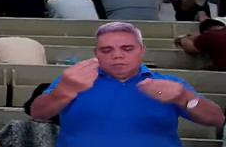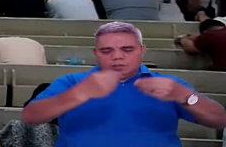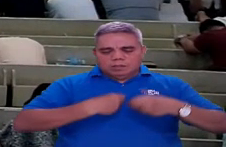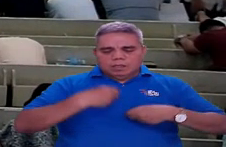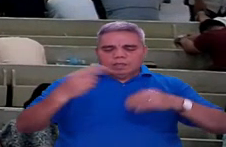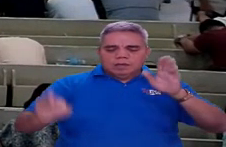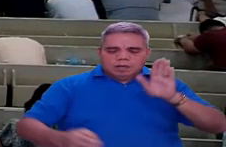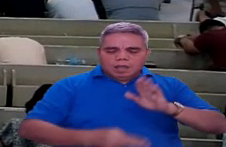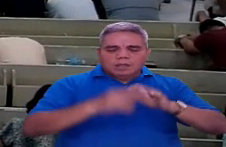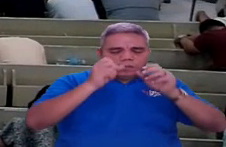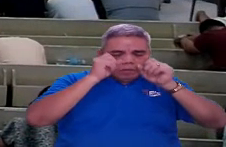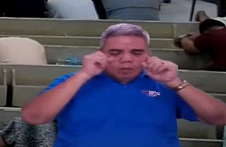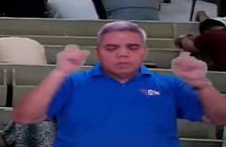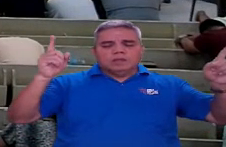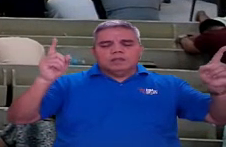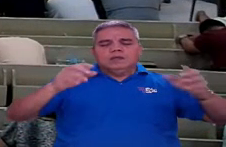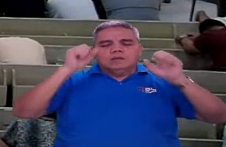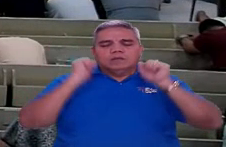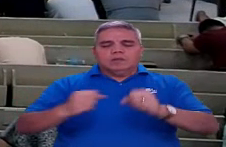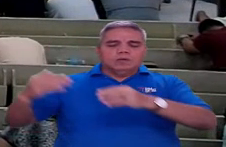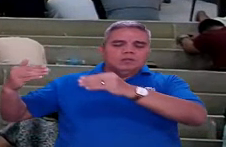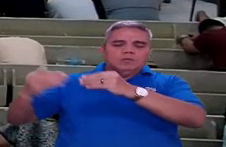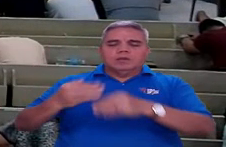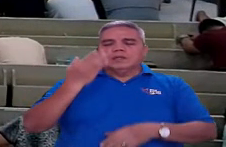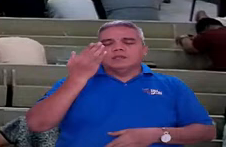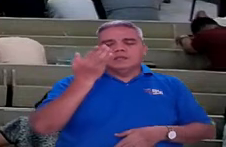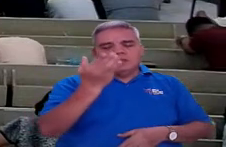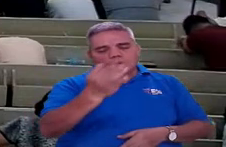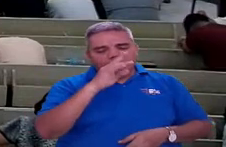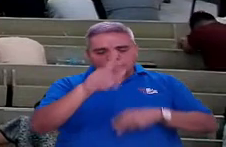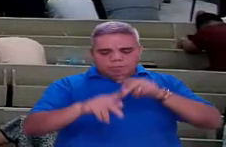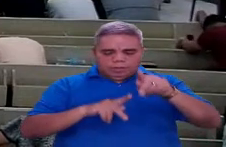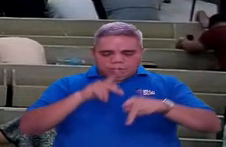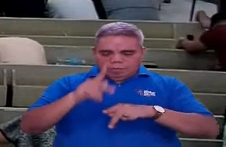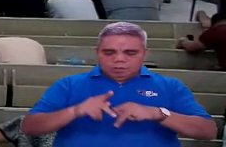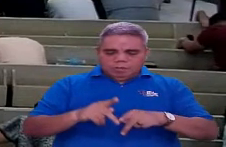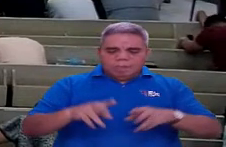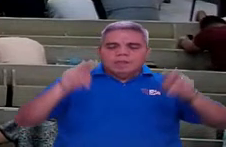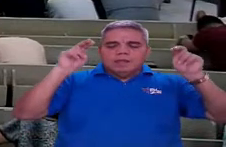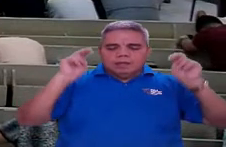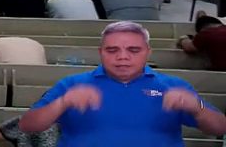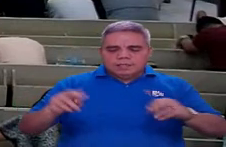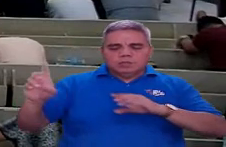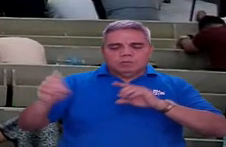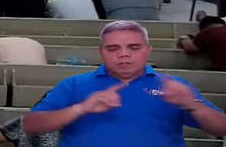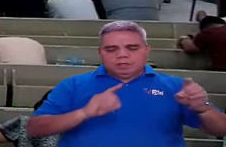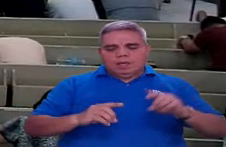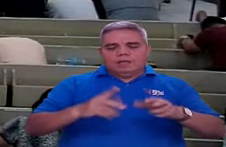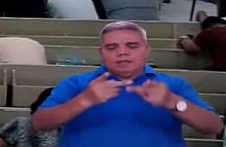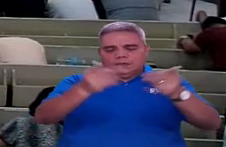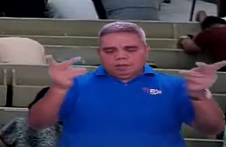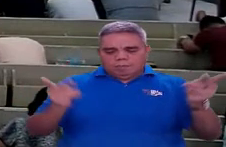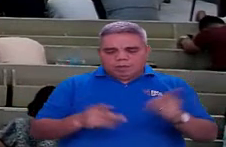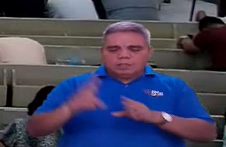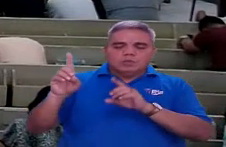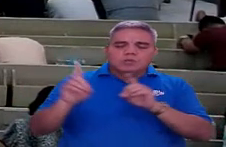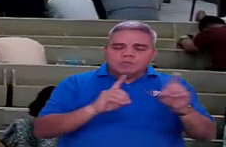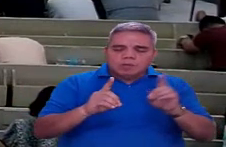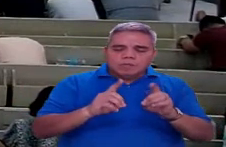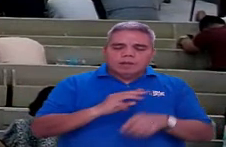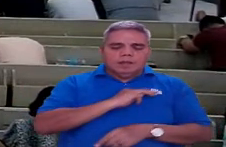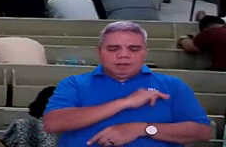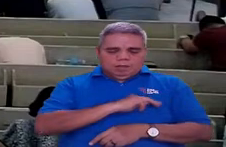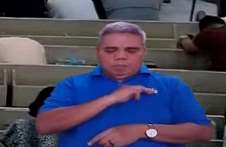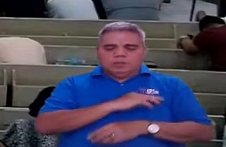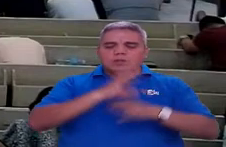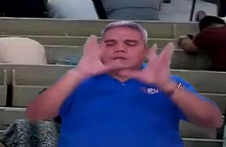on high to be able, Lord, to lead your people to what needs to be done in their place to fulfill the